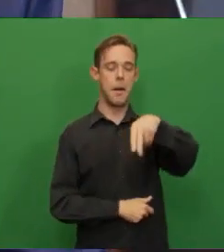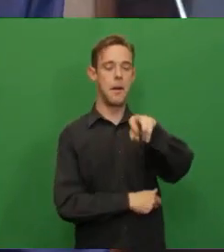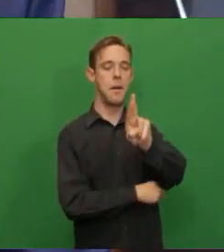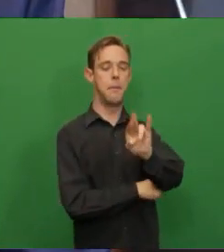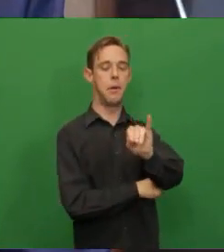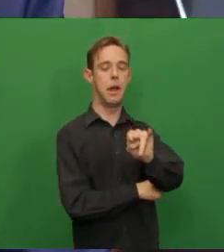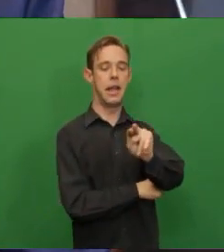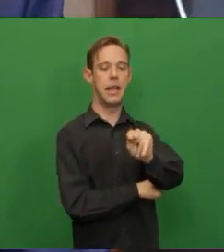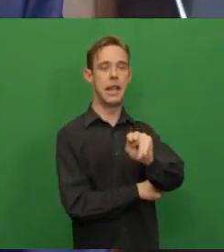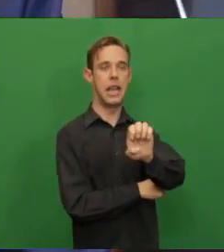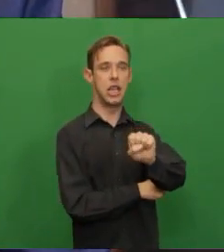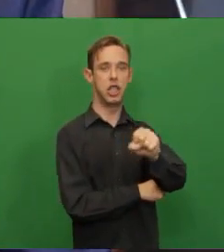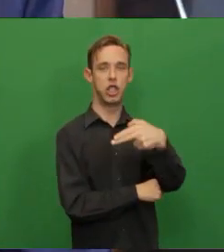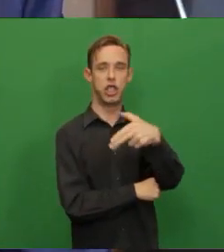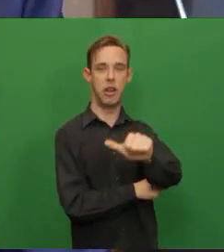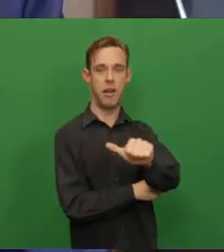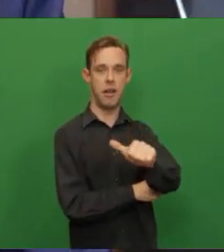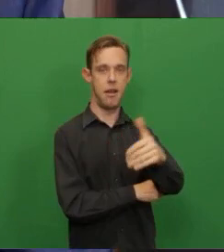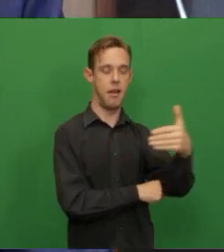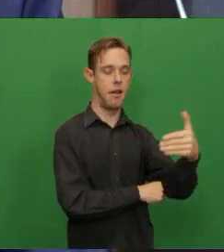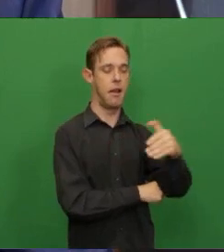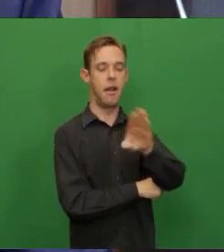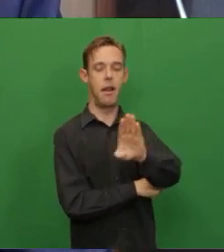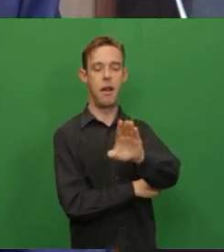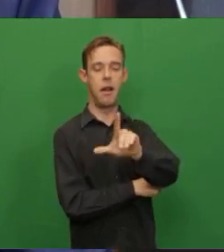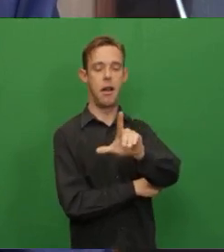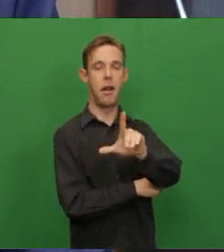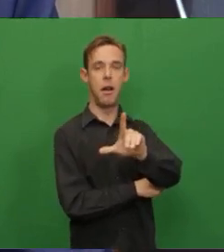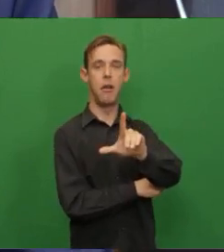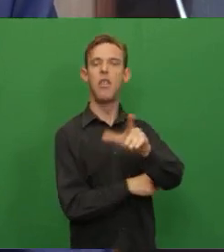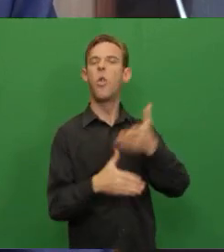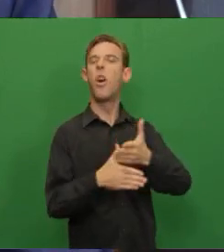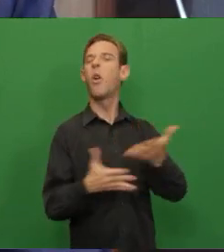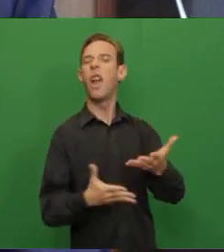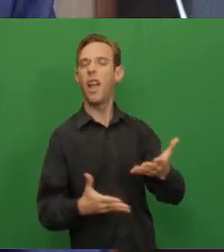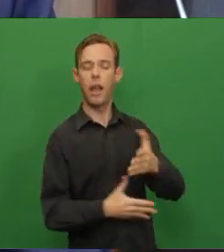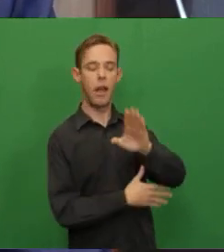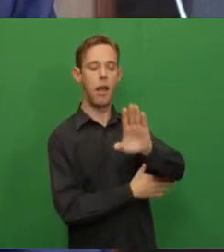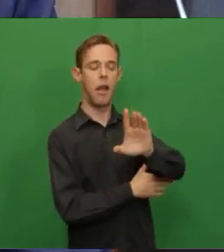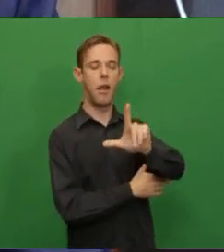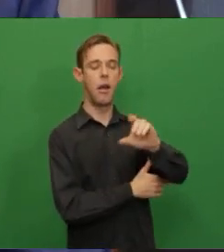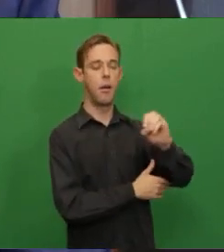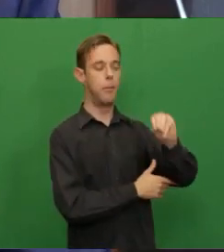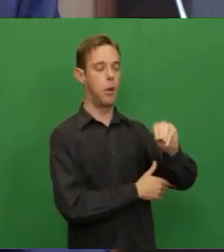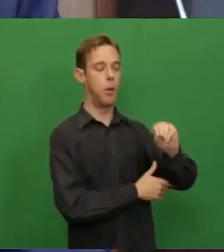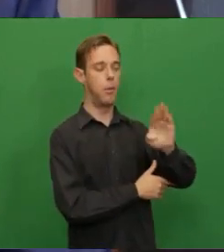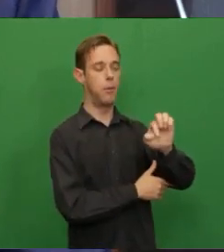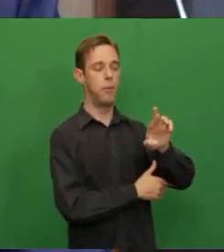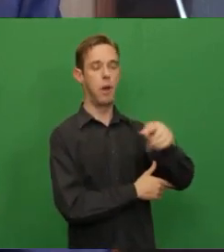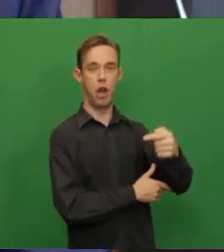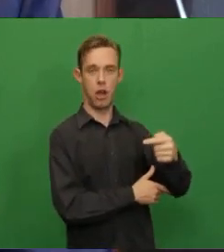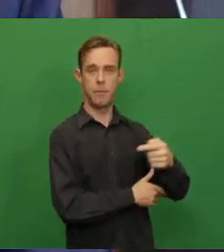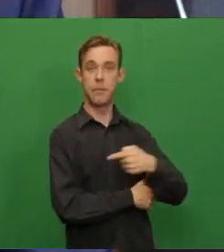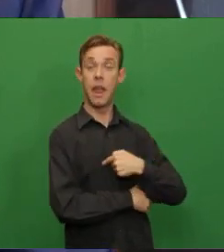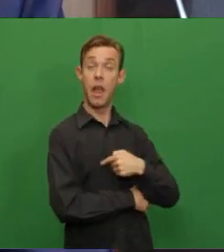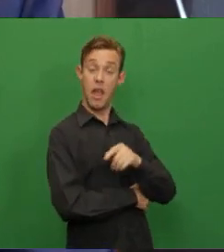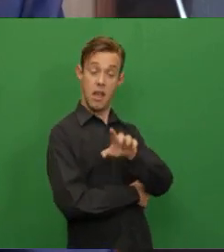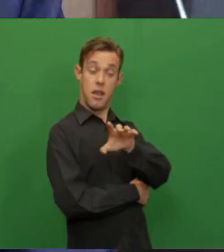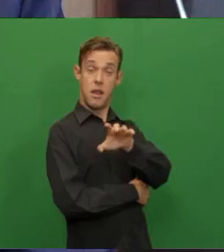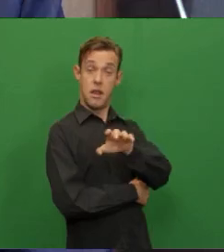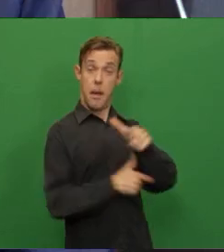Bloomberg. Can you please give us an update on what's going on with plans to nationalize the central bank?